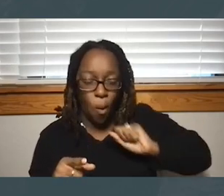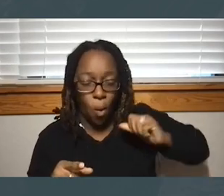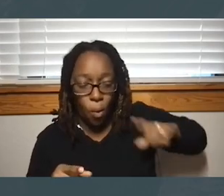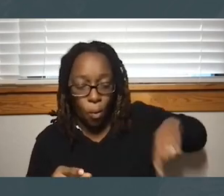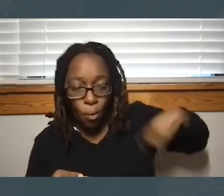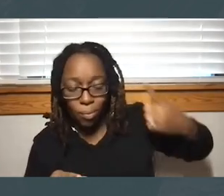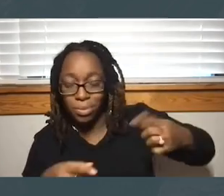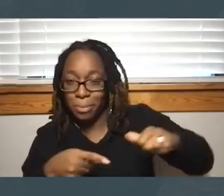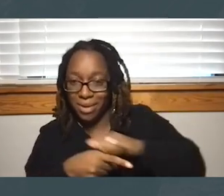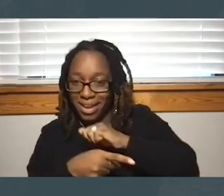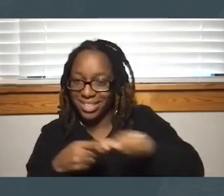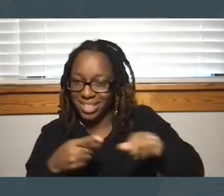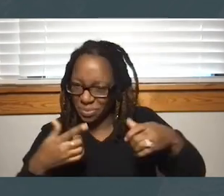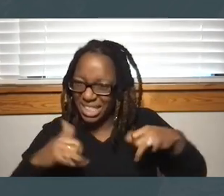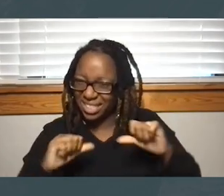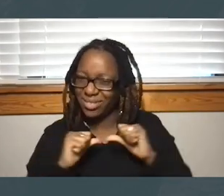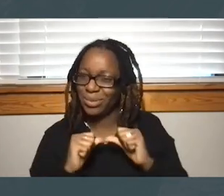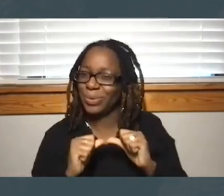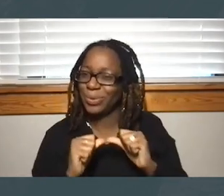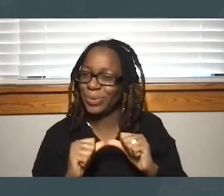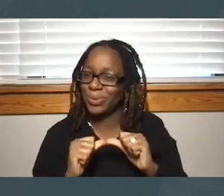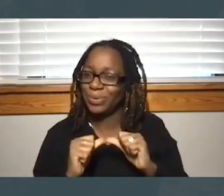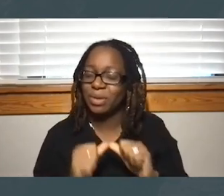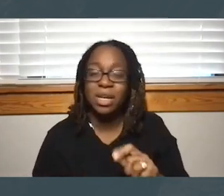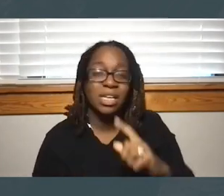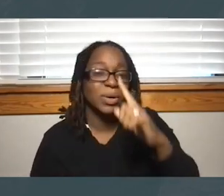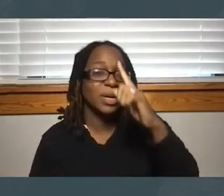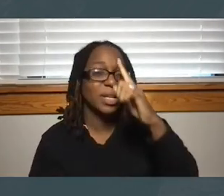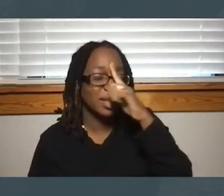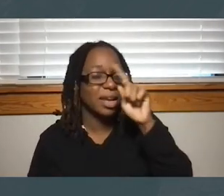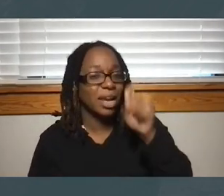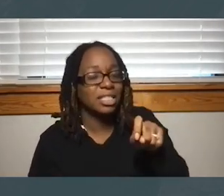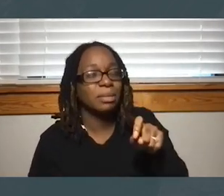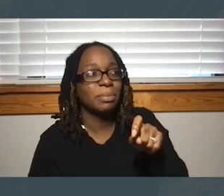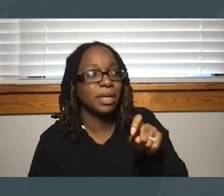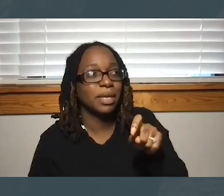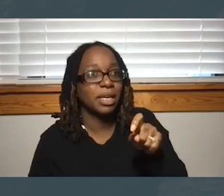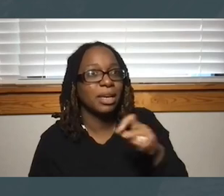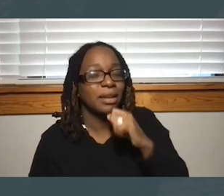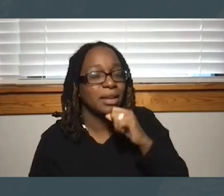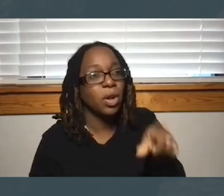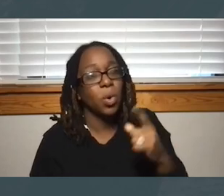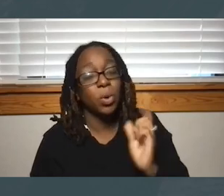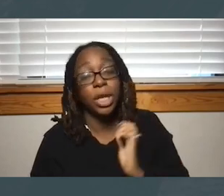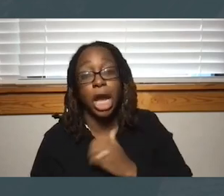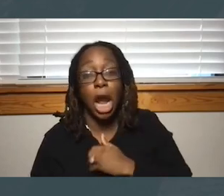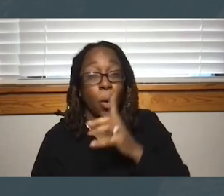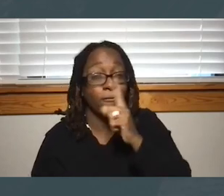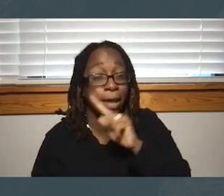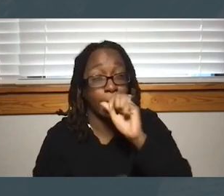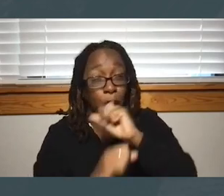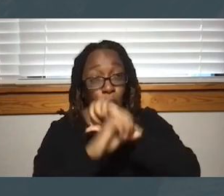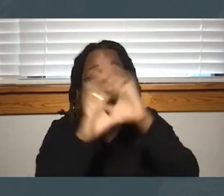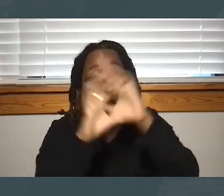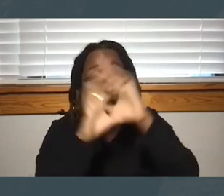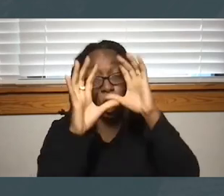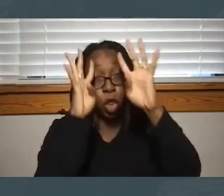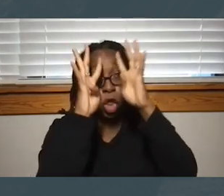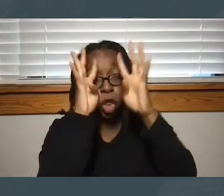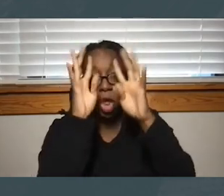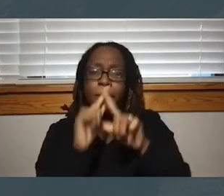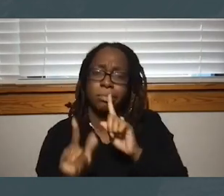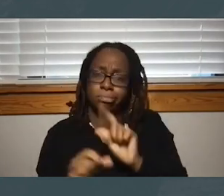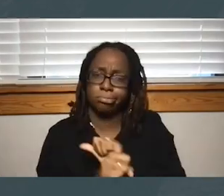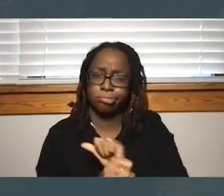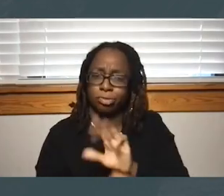it also has to do beyond the imaginary. It also has to do with personal lives. I know that in my case, from the